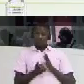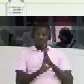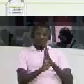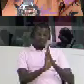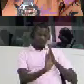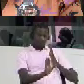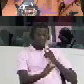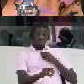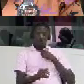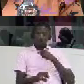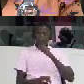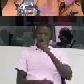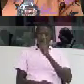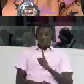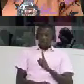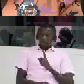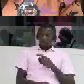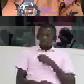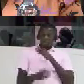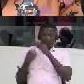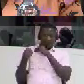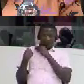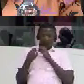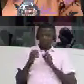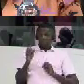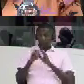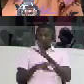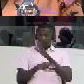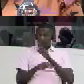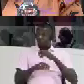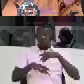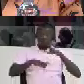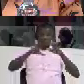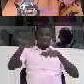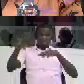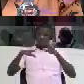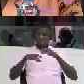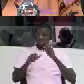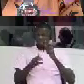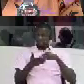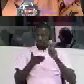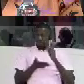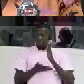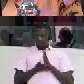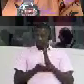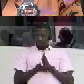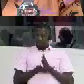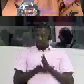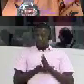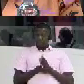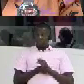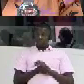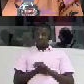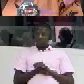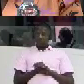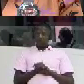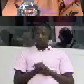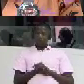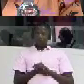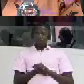the one to give the order to fall out as well? boo leen ci paree nag yow tamit yaay joxe ndigal nag pour ñu